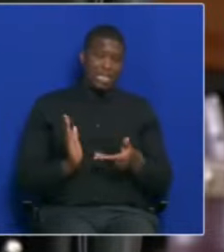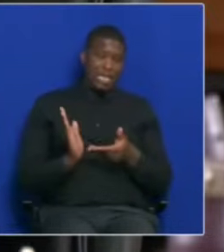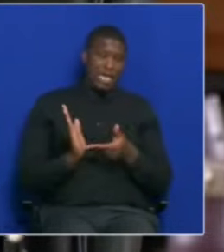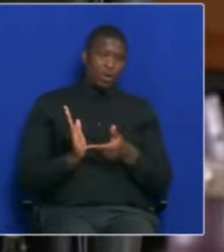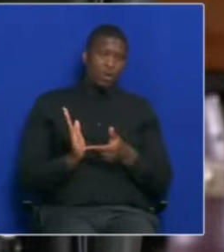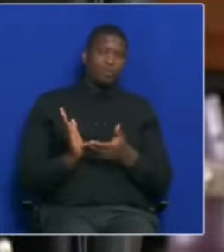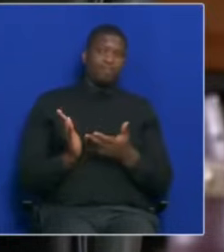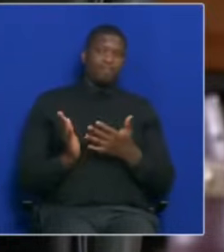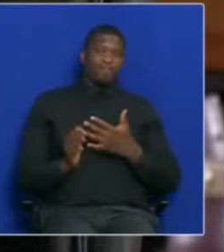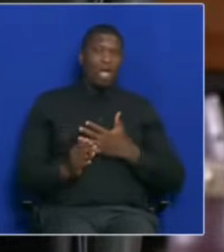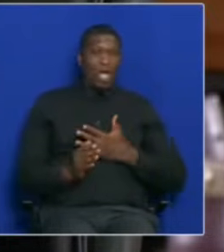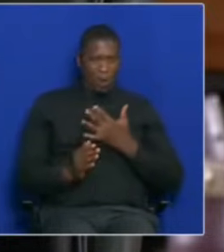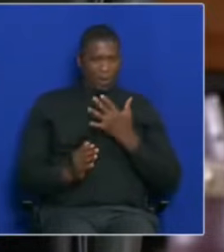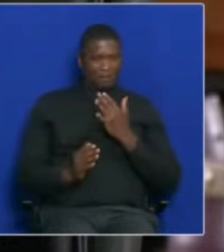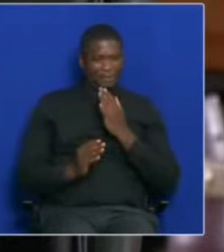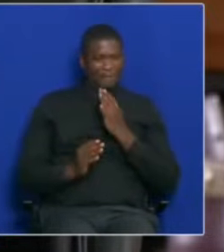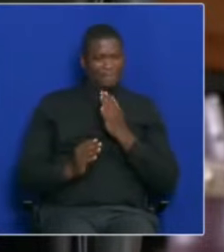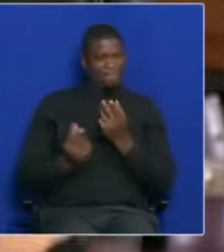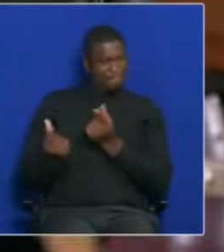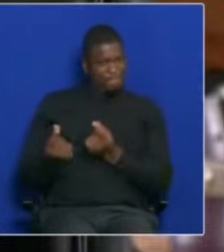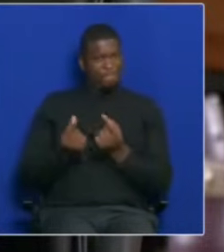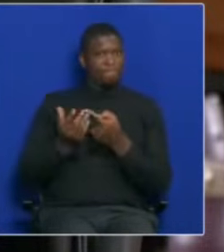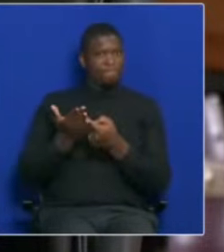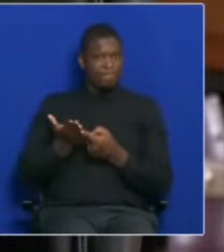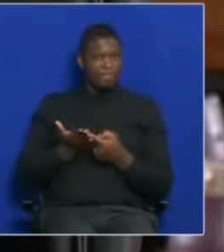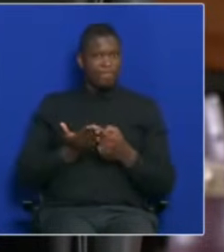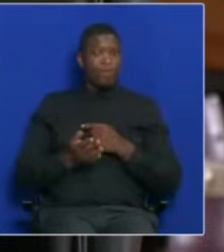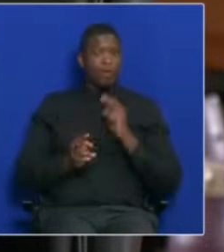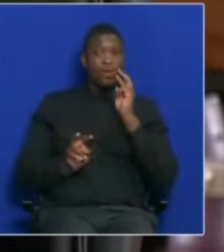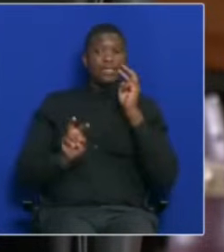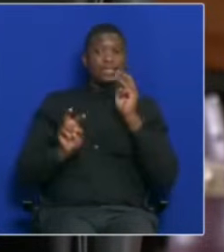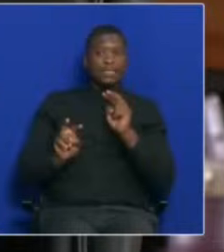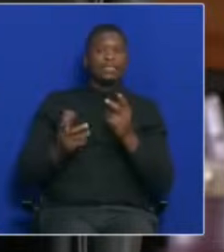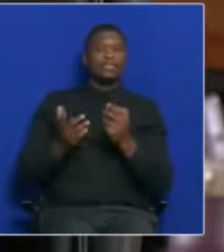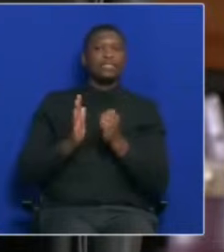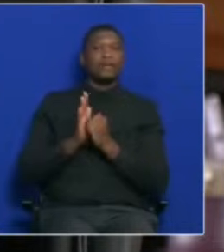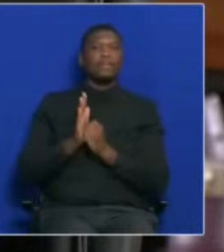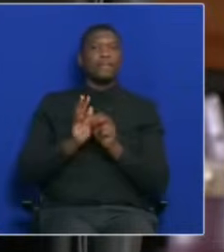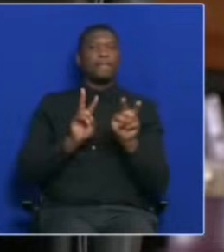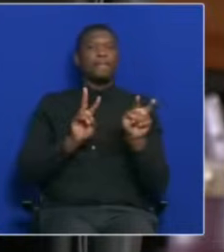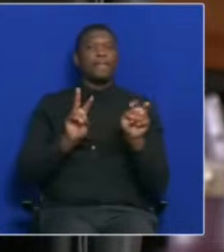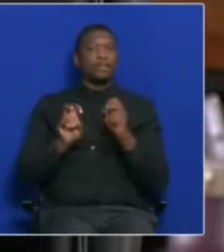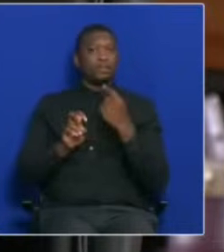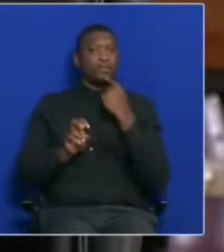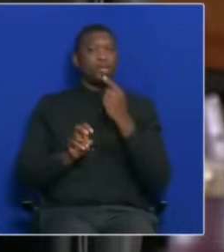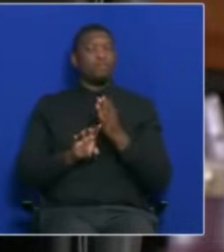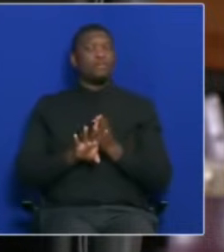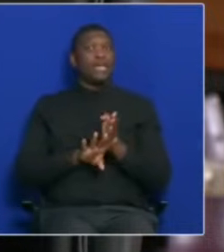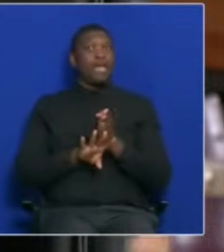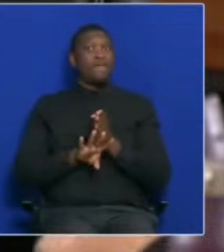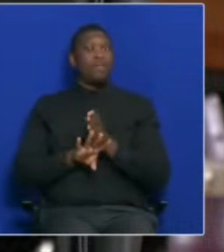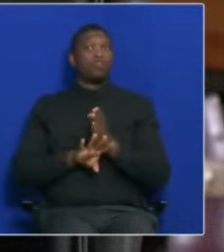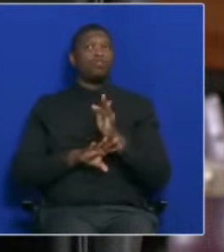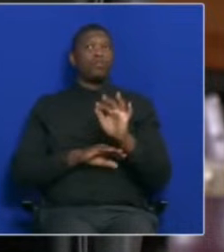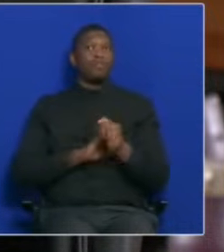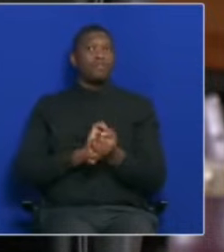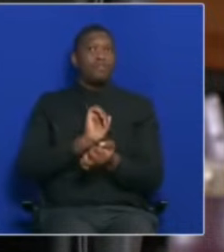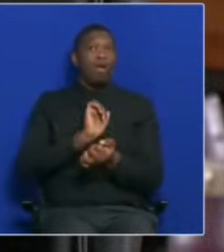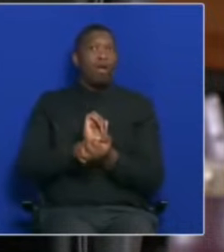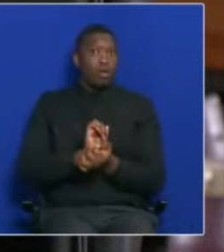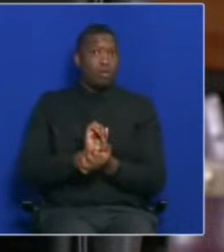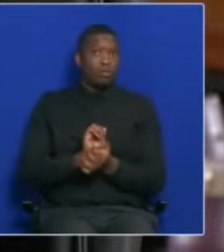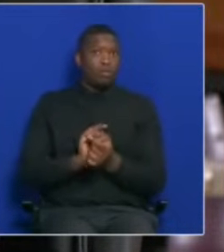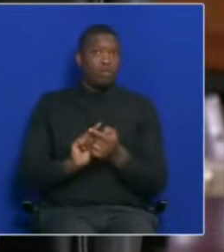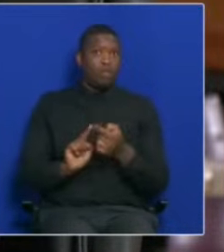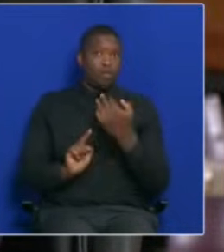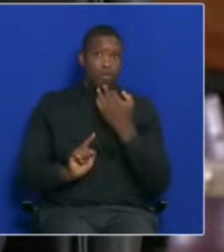with because you'll see in the subject matter it says diversion arrest, and this is addressed to you from Advocate Johnson,